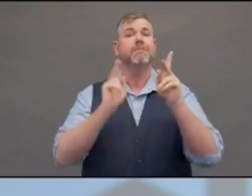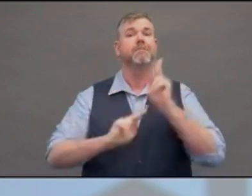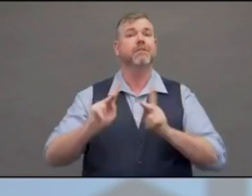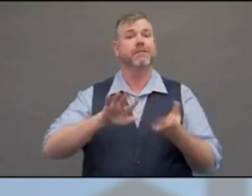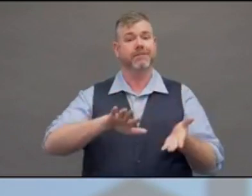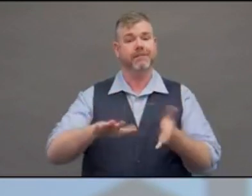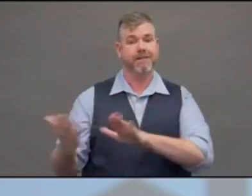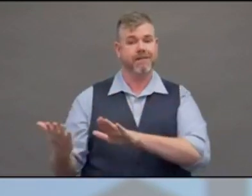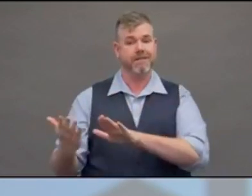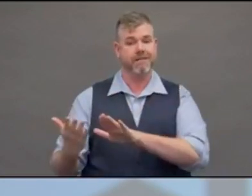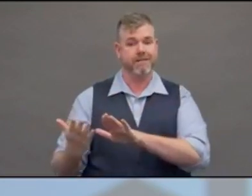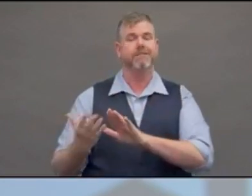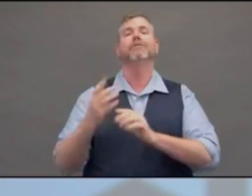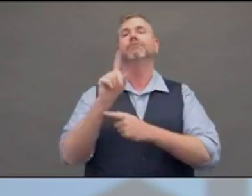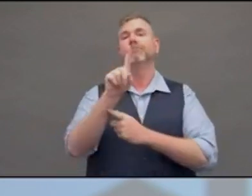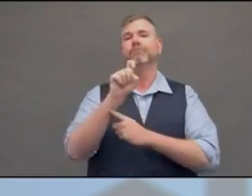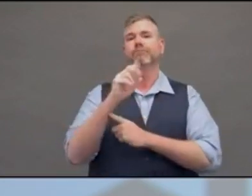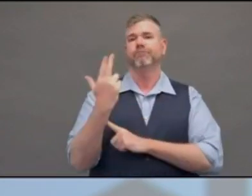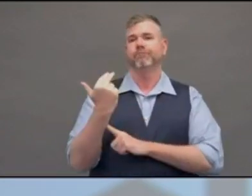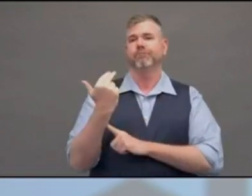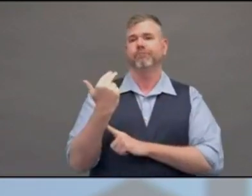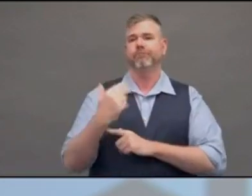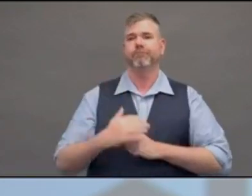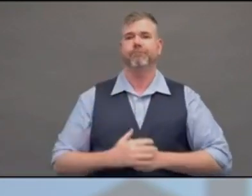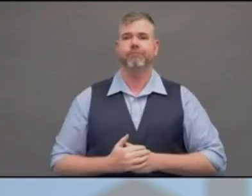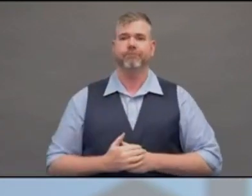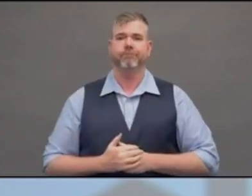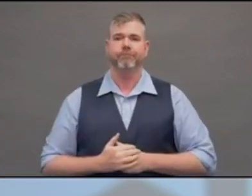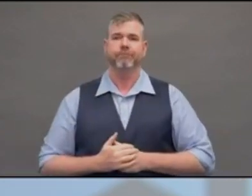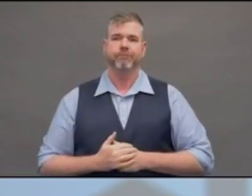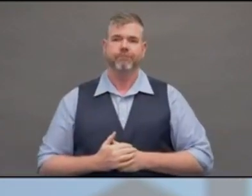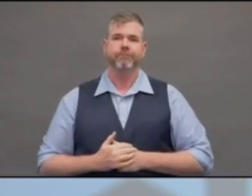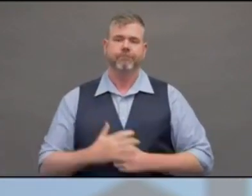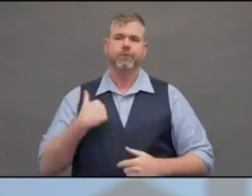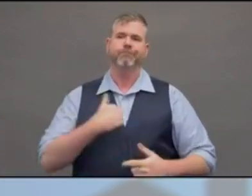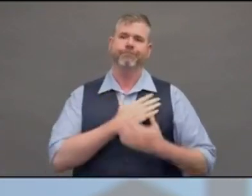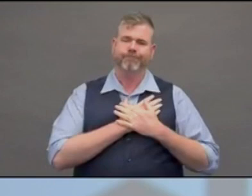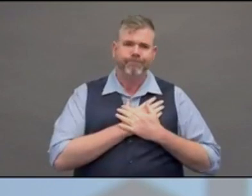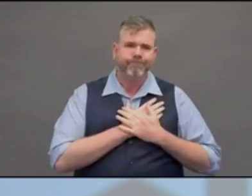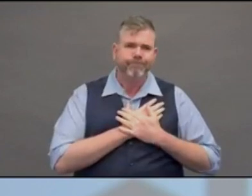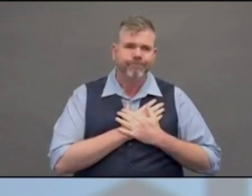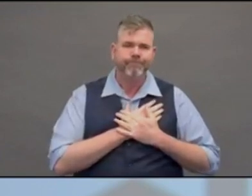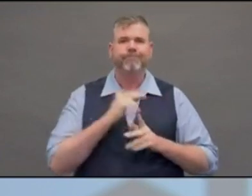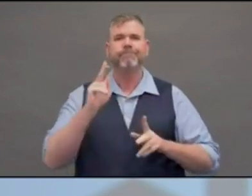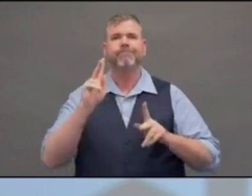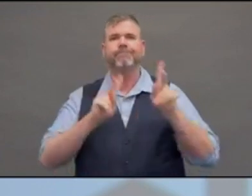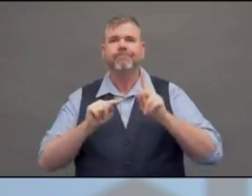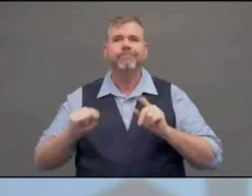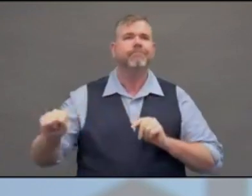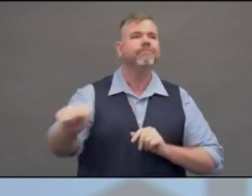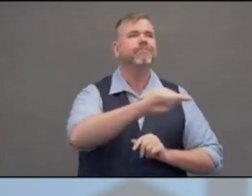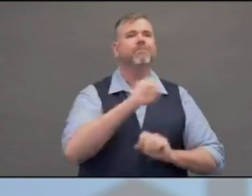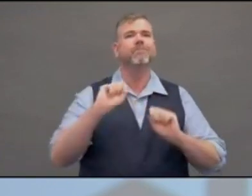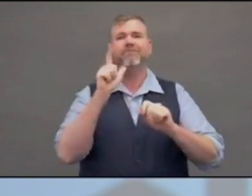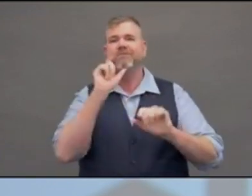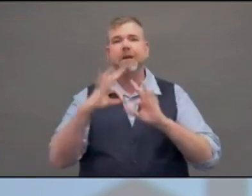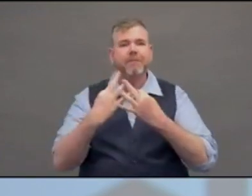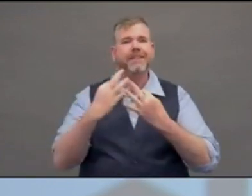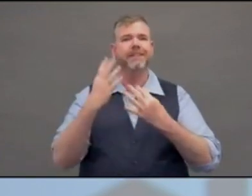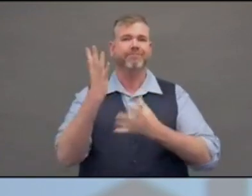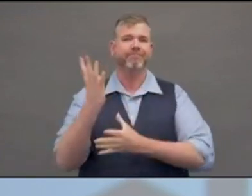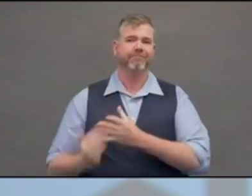our hearts go out to the families of those who have passed. I also want to note that today is May